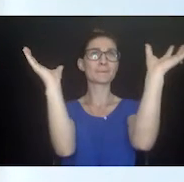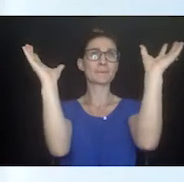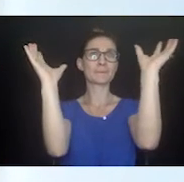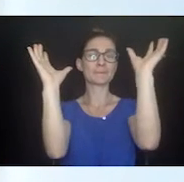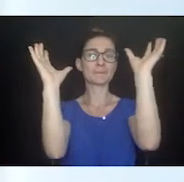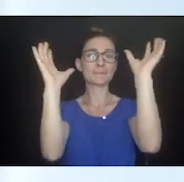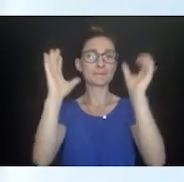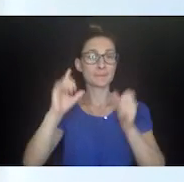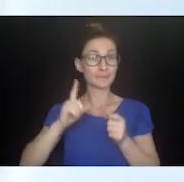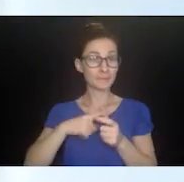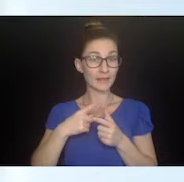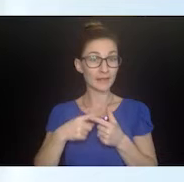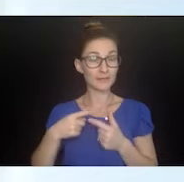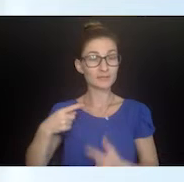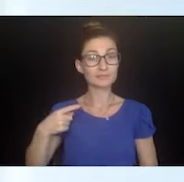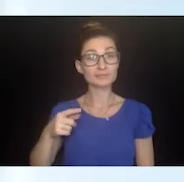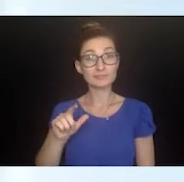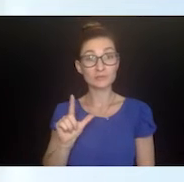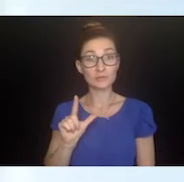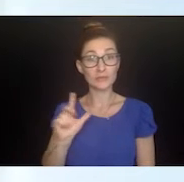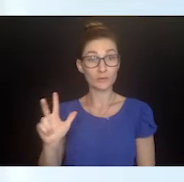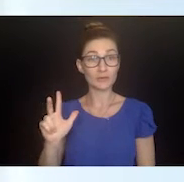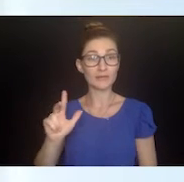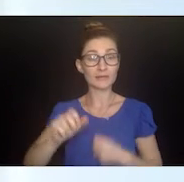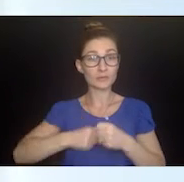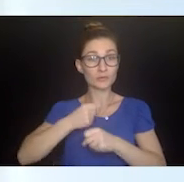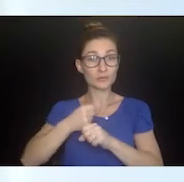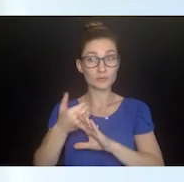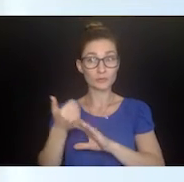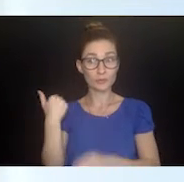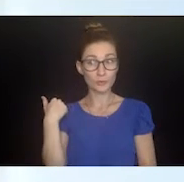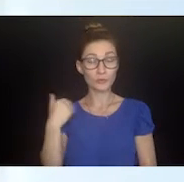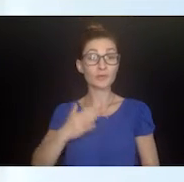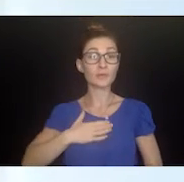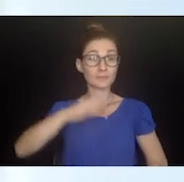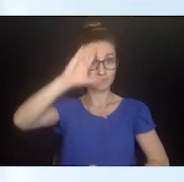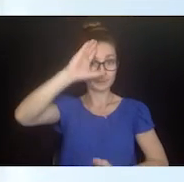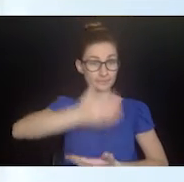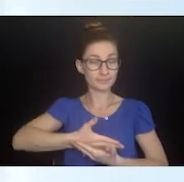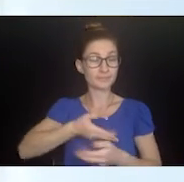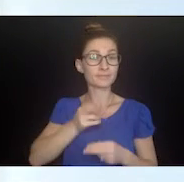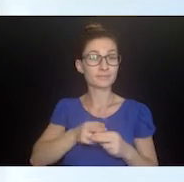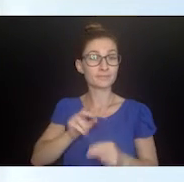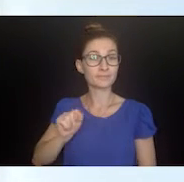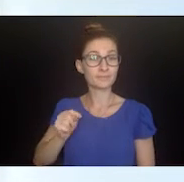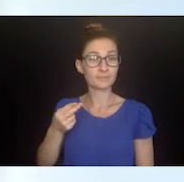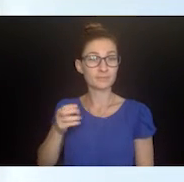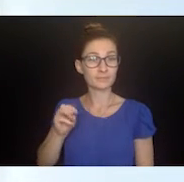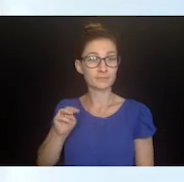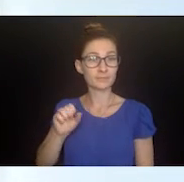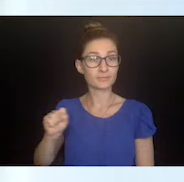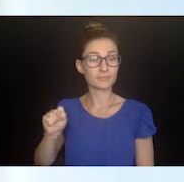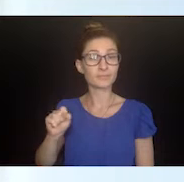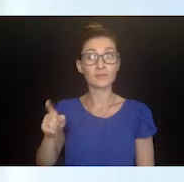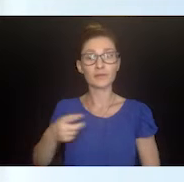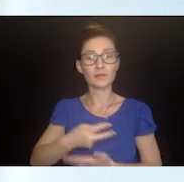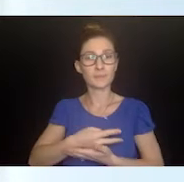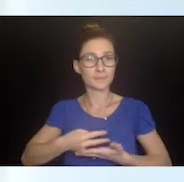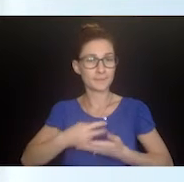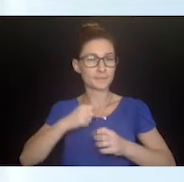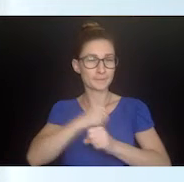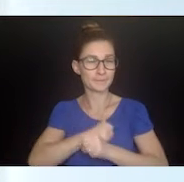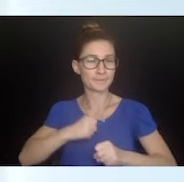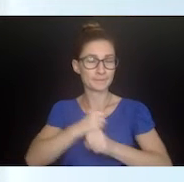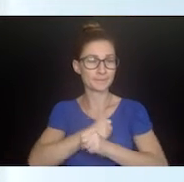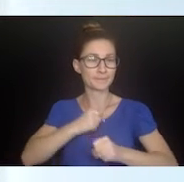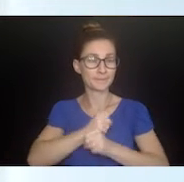And then, 23 years ago, my son Thomas was lying there fighting for his